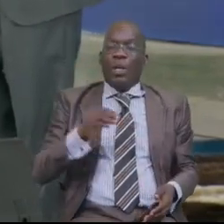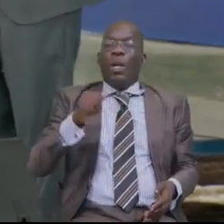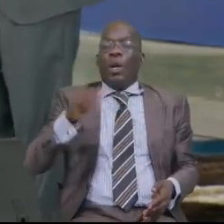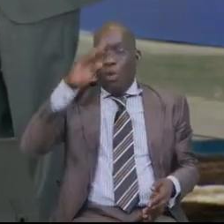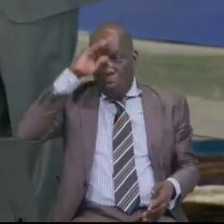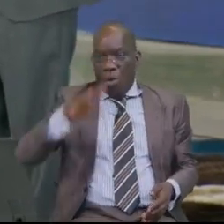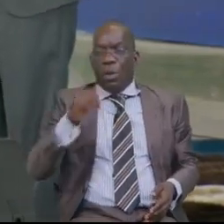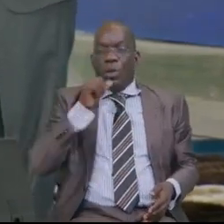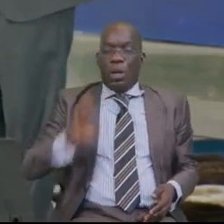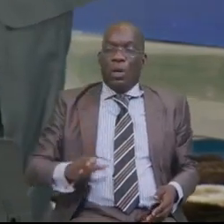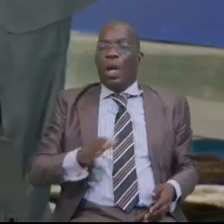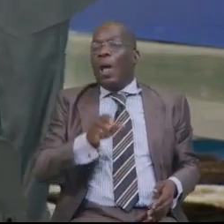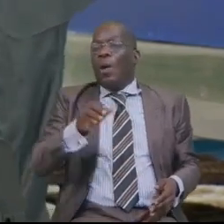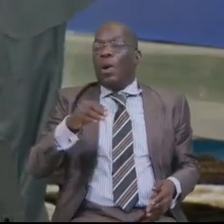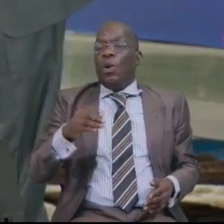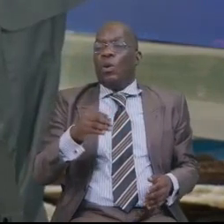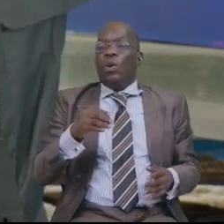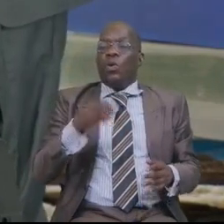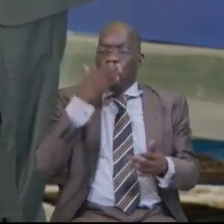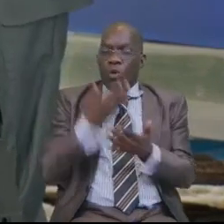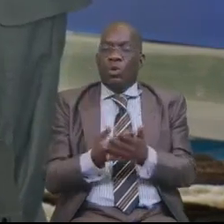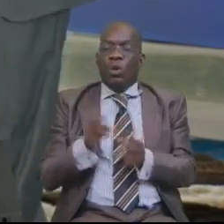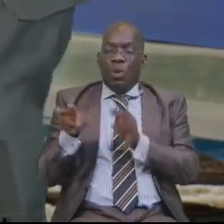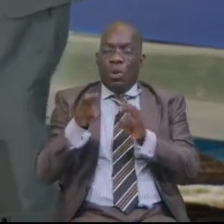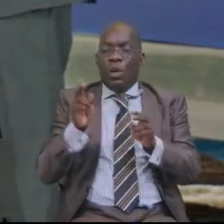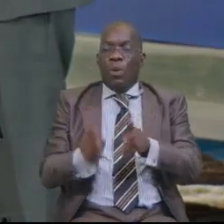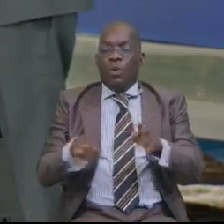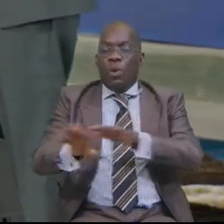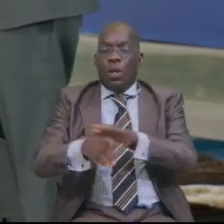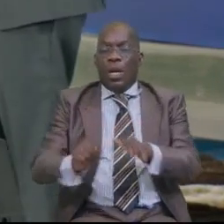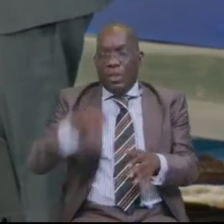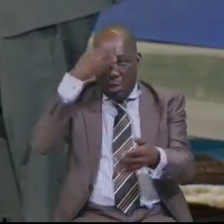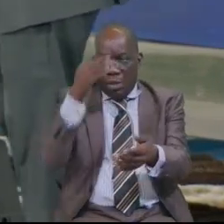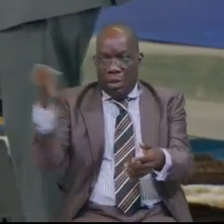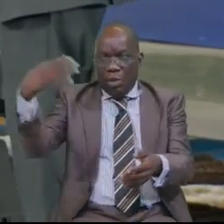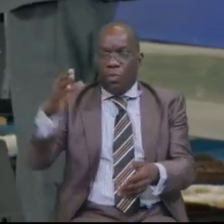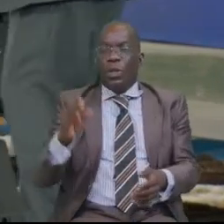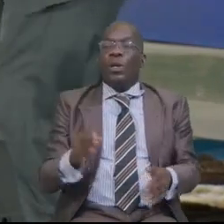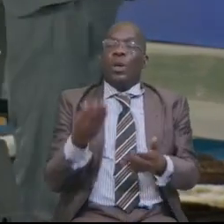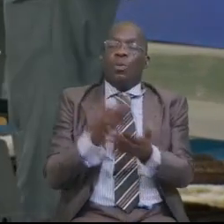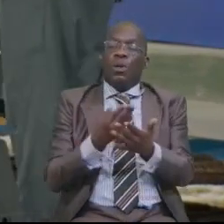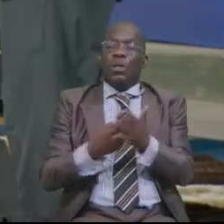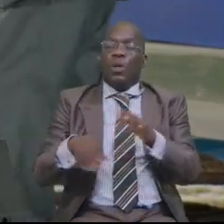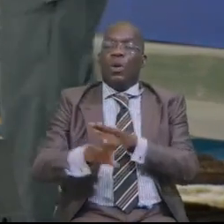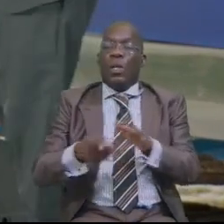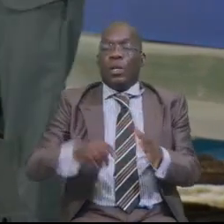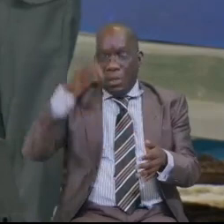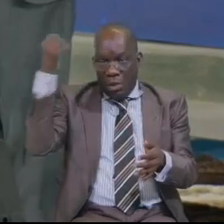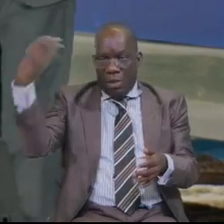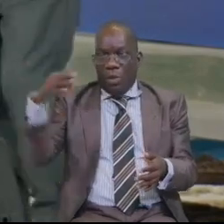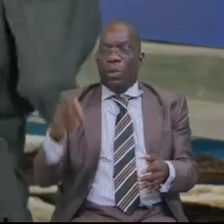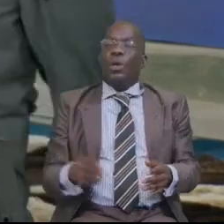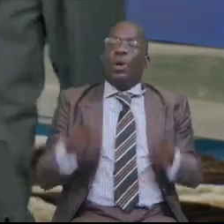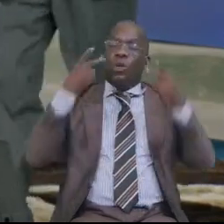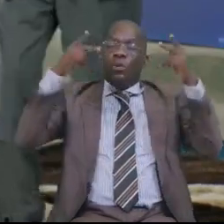men, and some good-looking people, under the sun, money, under the sun, prosperity, under the sun. They do